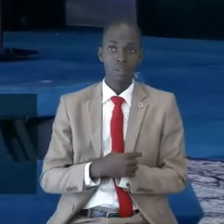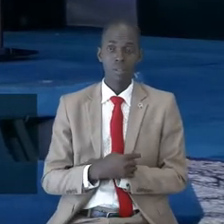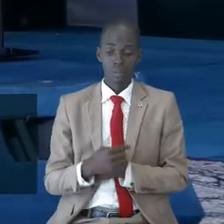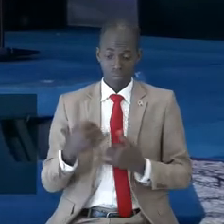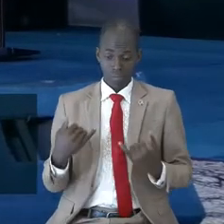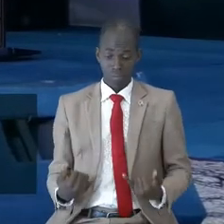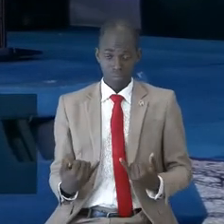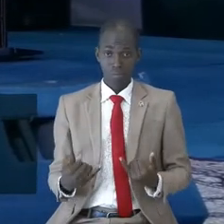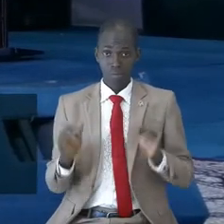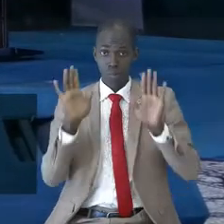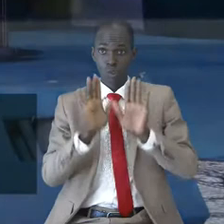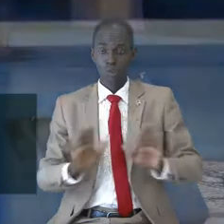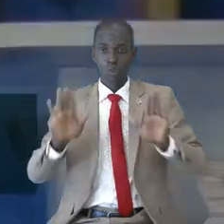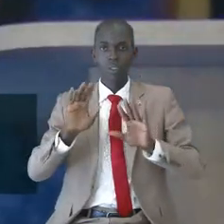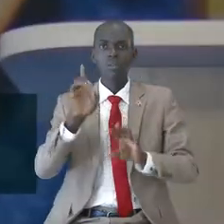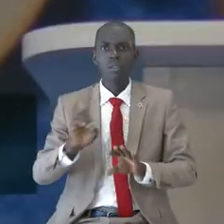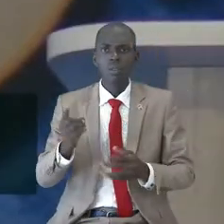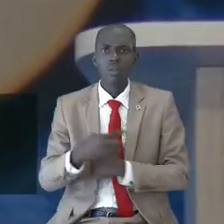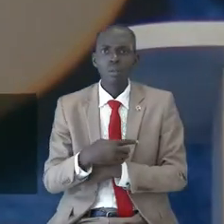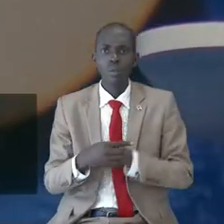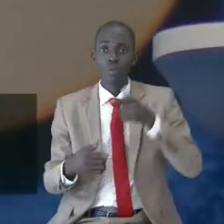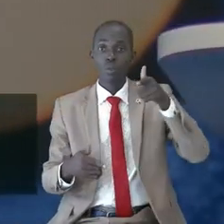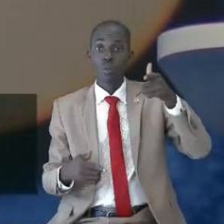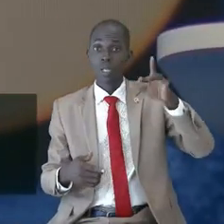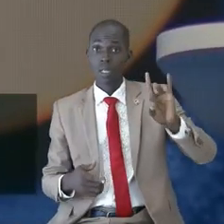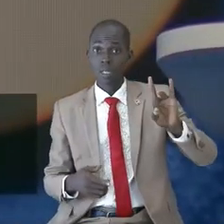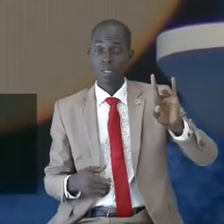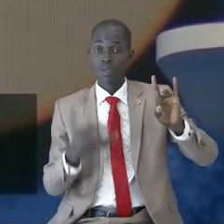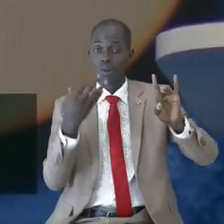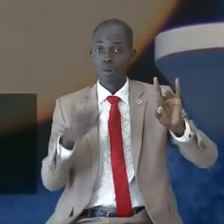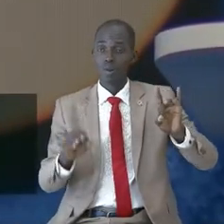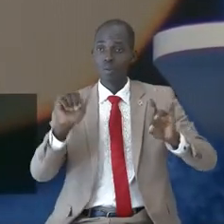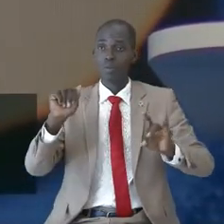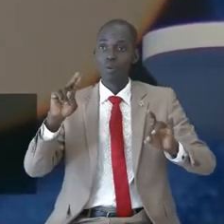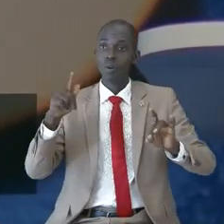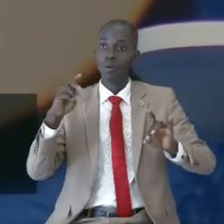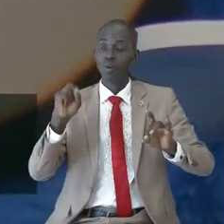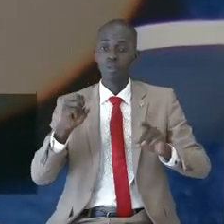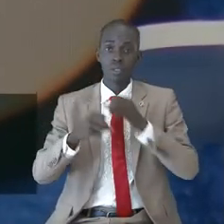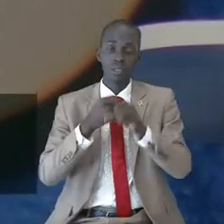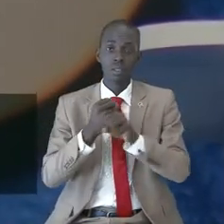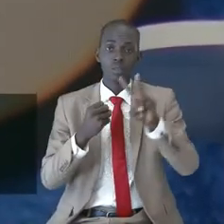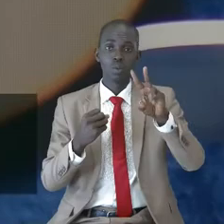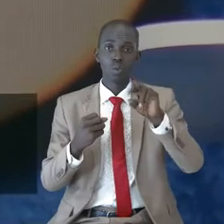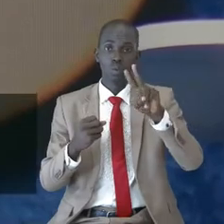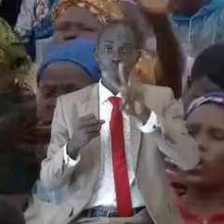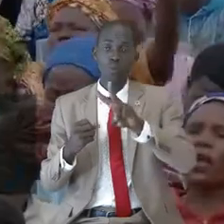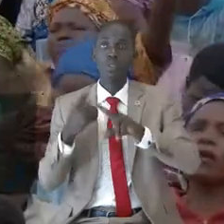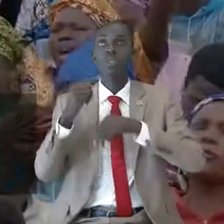Sunday, 28th of August, 2022, the Lord will be good unto